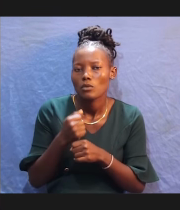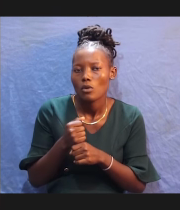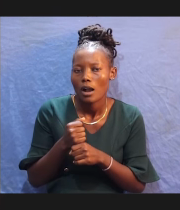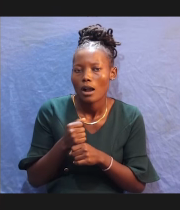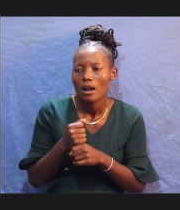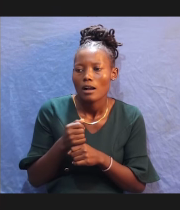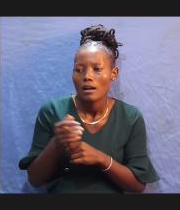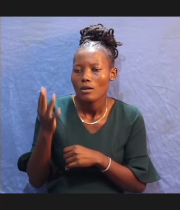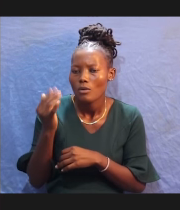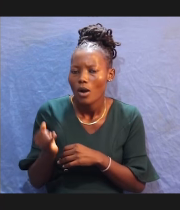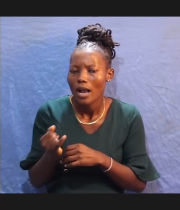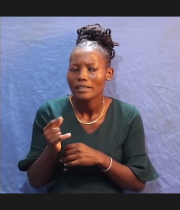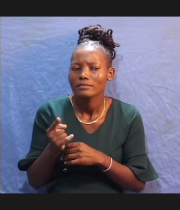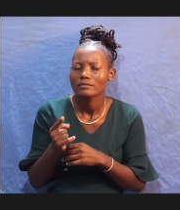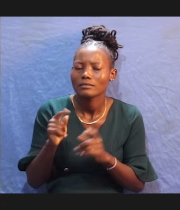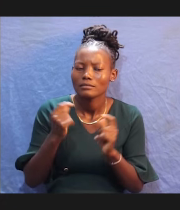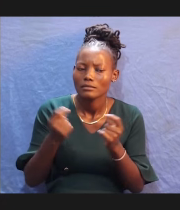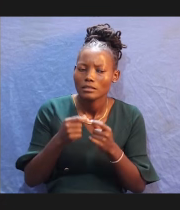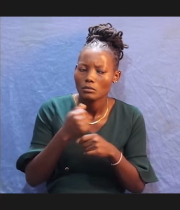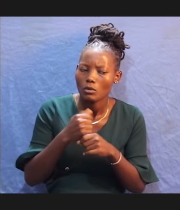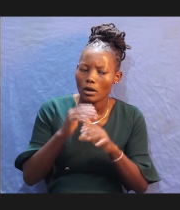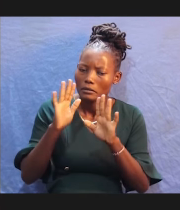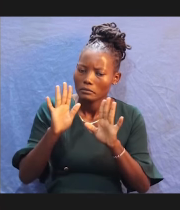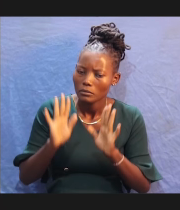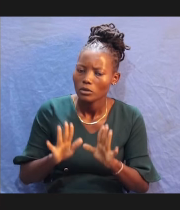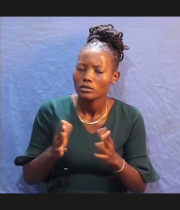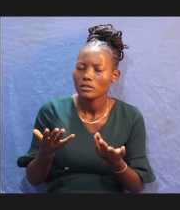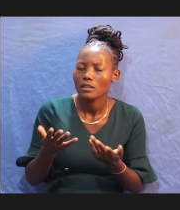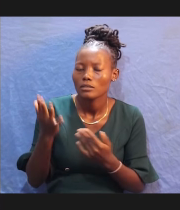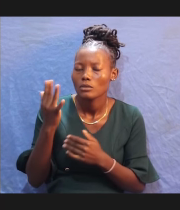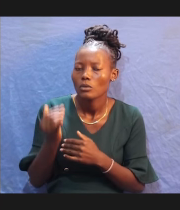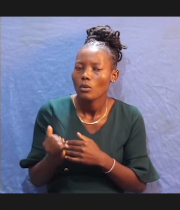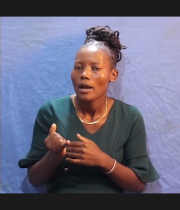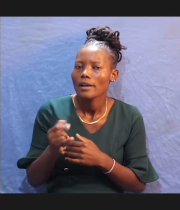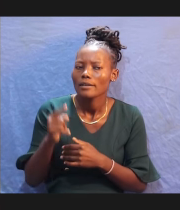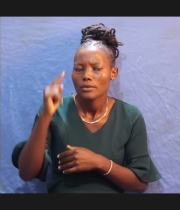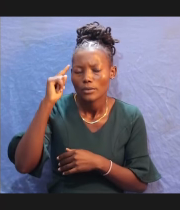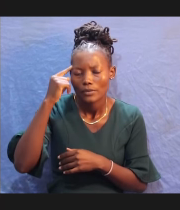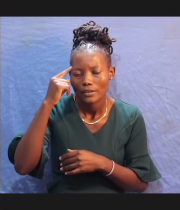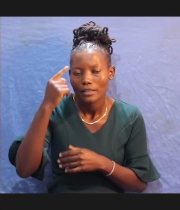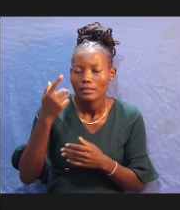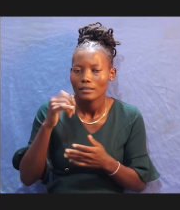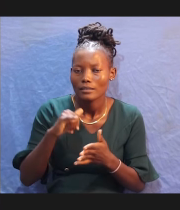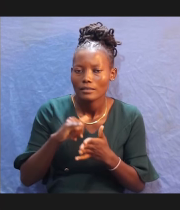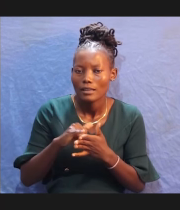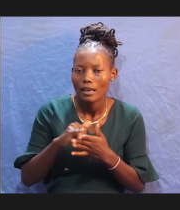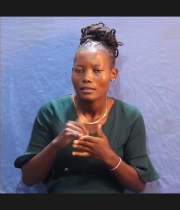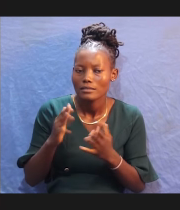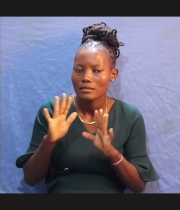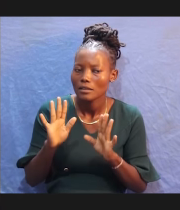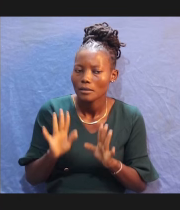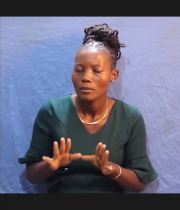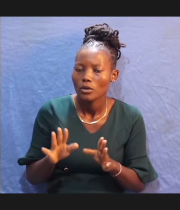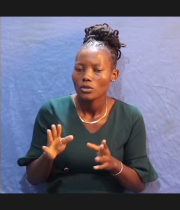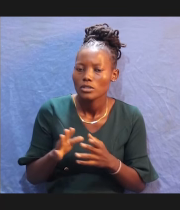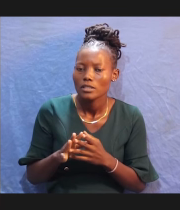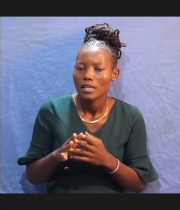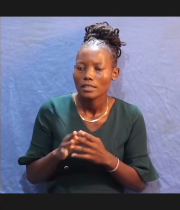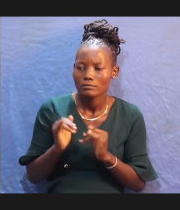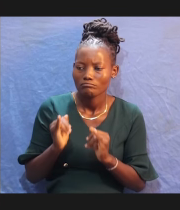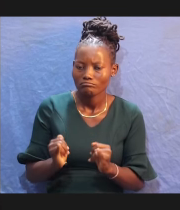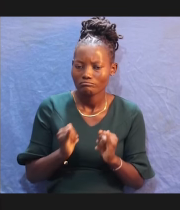So why do you think you need to work with each other? Why do you think that is important? What will happen if we all work individually?